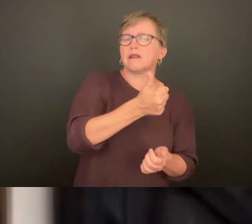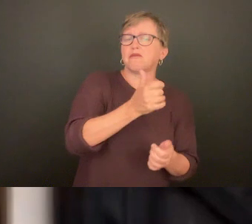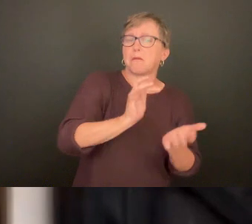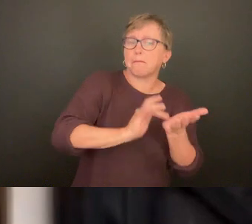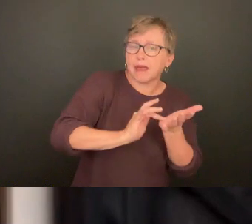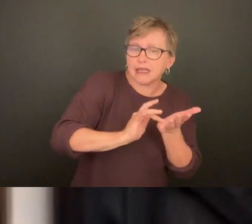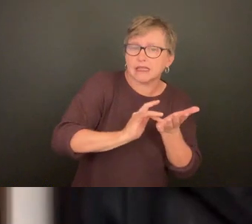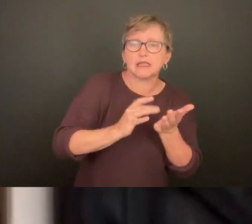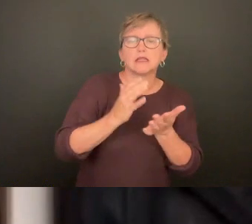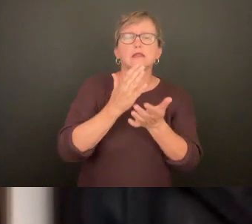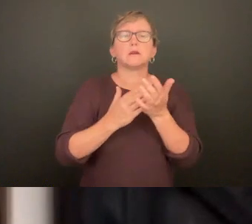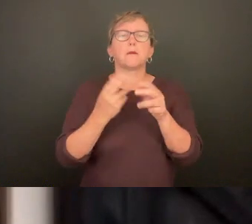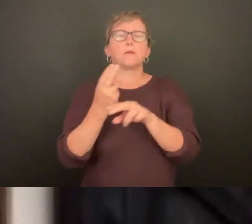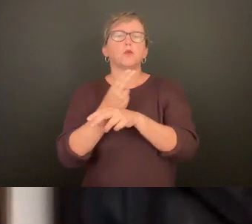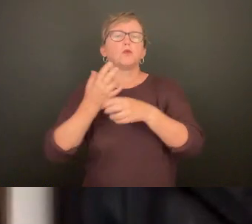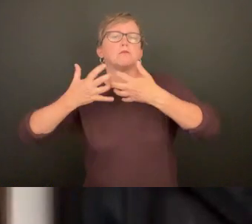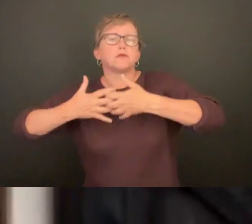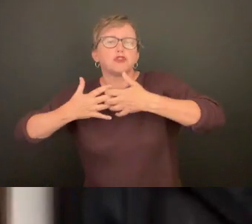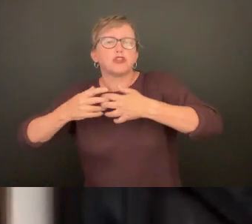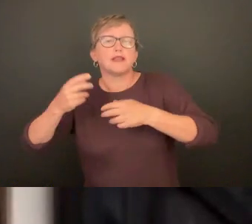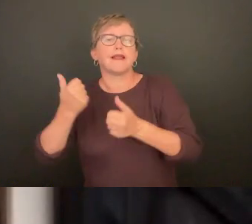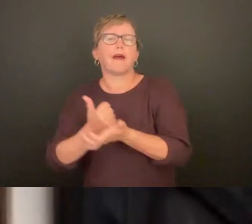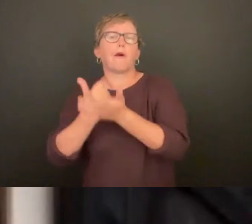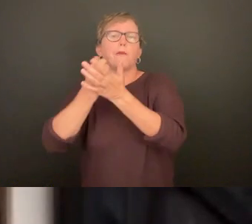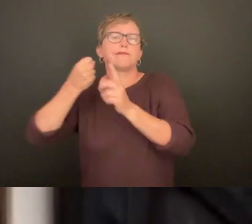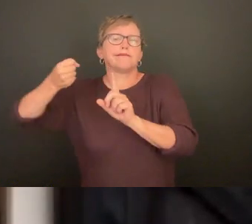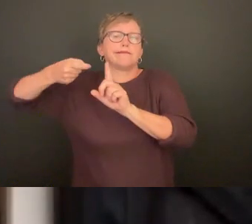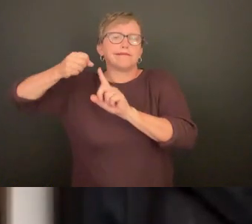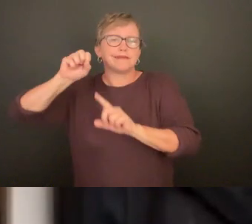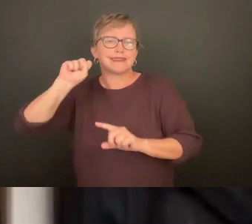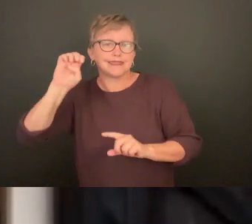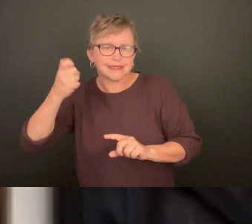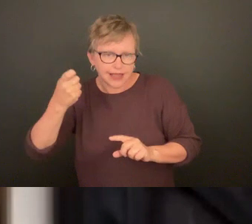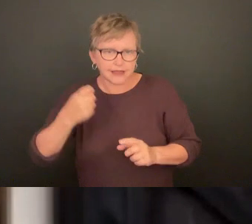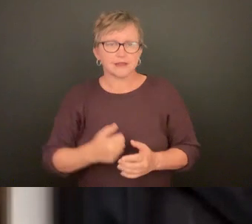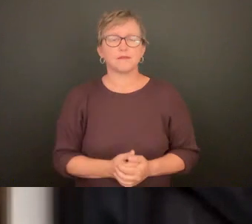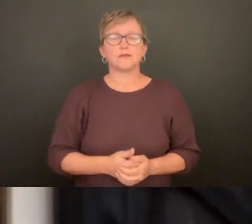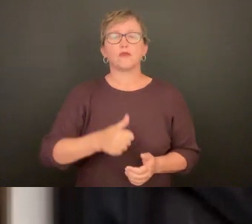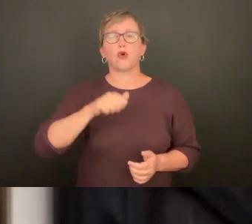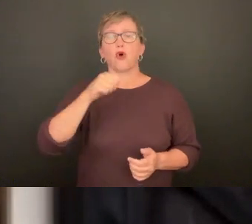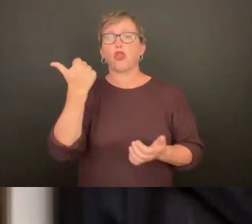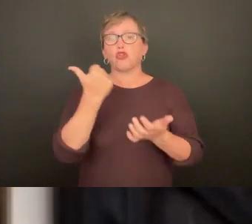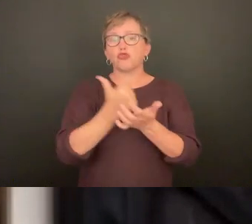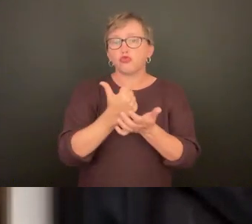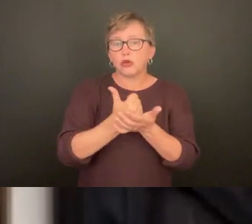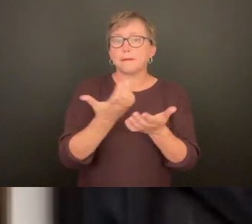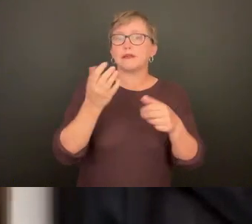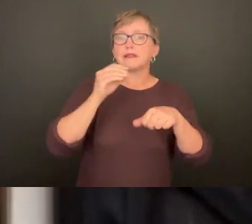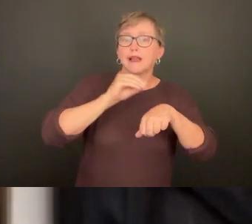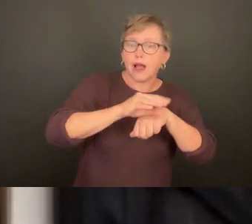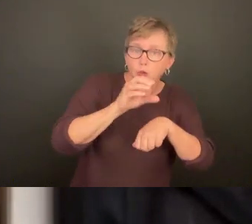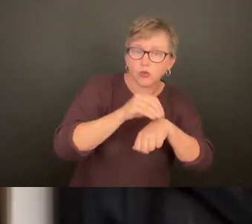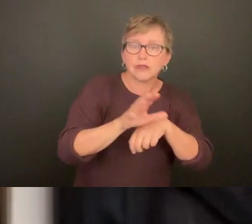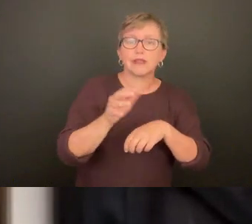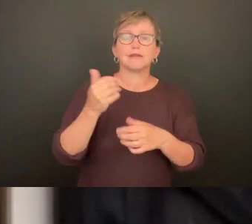These can include medications for ED, assisted devices for sexual stimulation, and counseling therapy address psychological